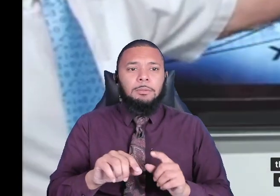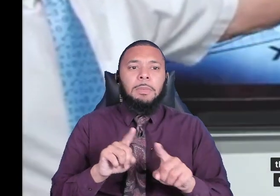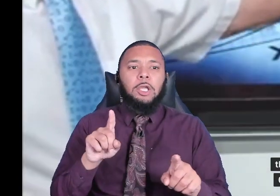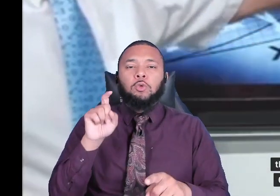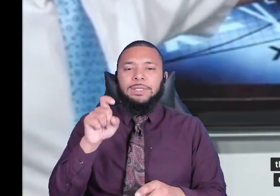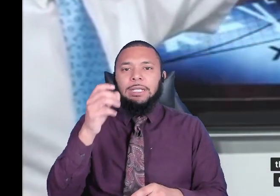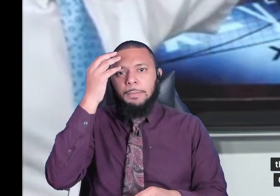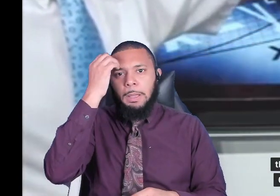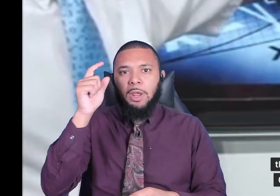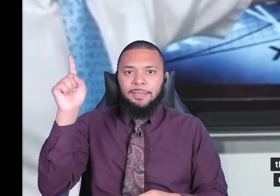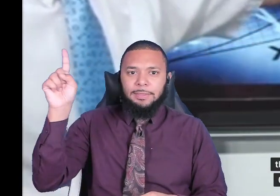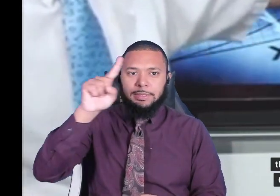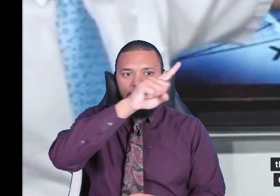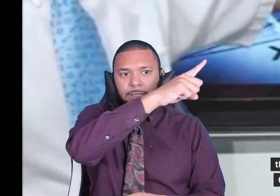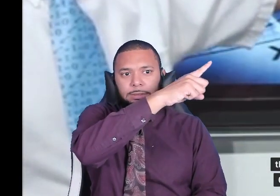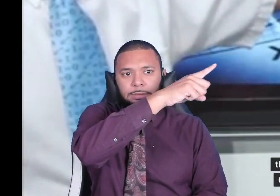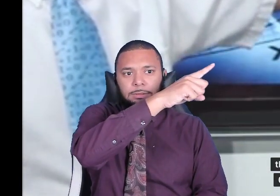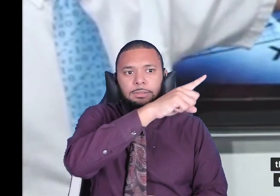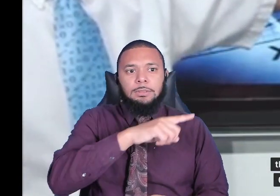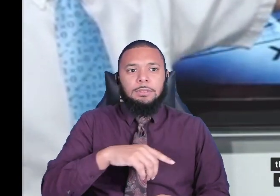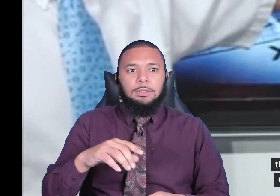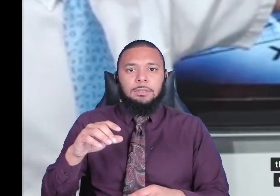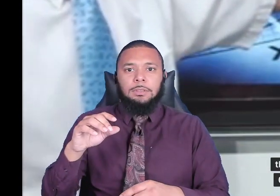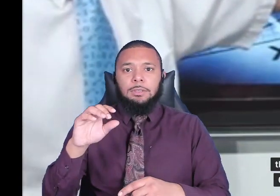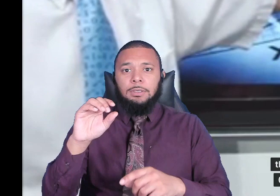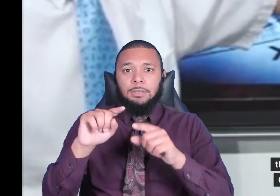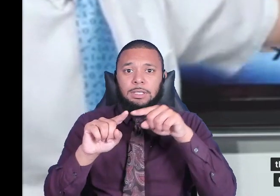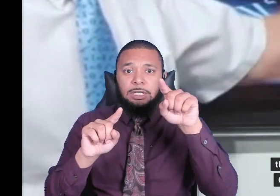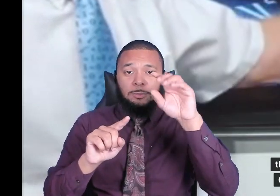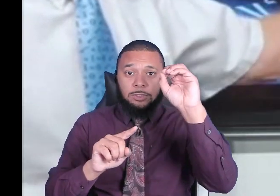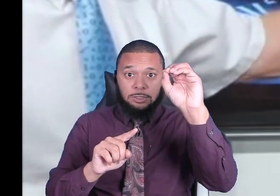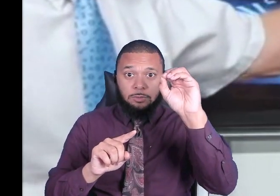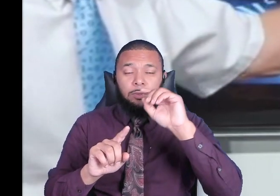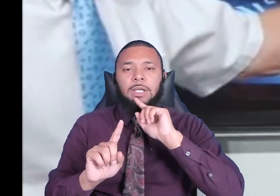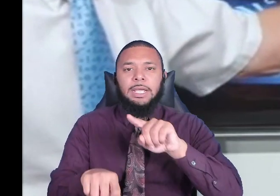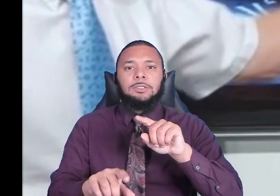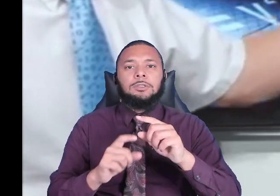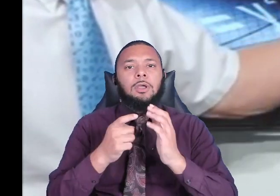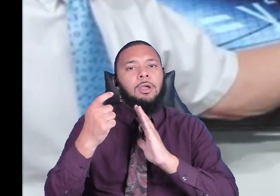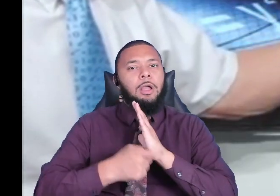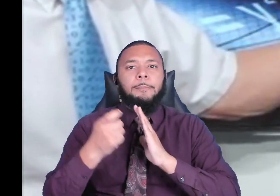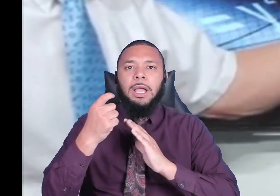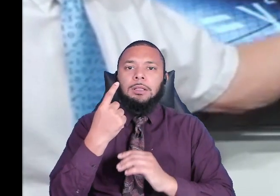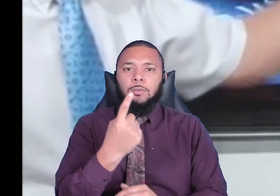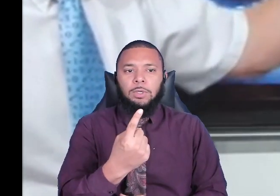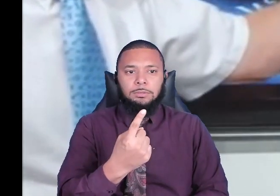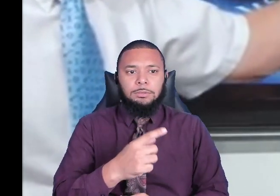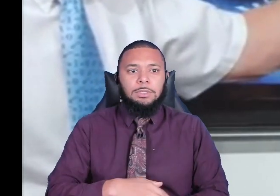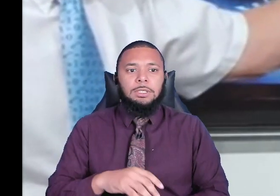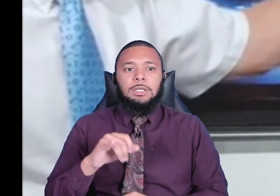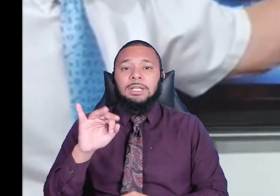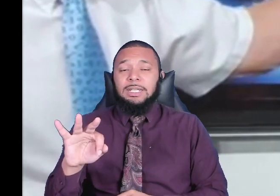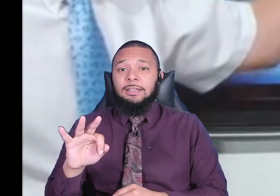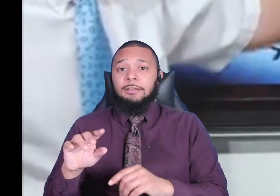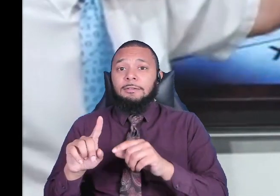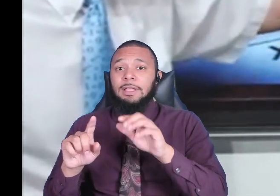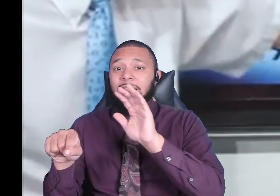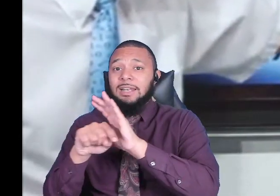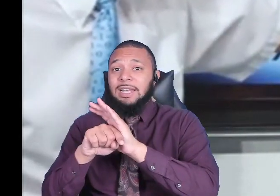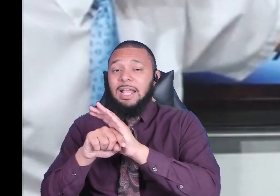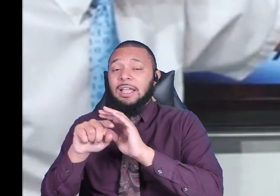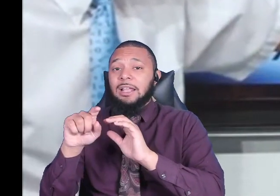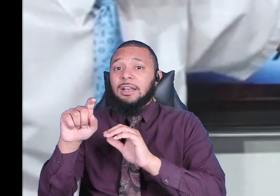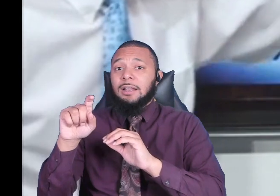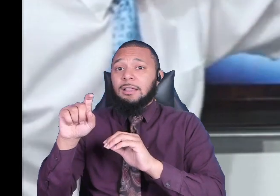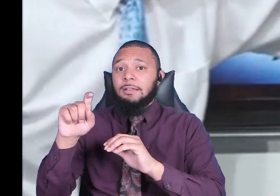remember. If you have a 0 exponent, the answer is automatically 1. If you have a negative exponent in the numerator, then